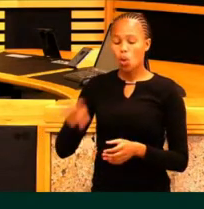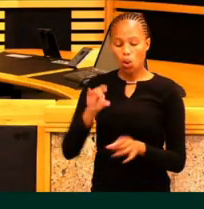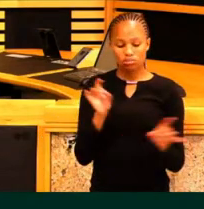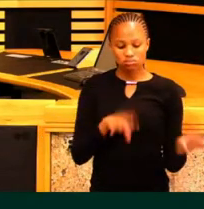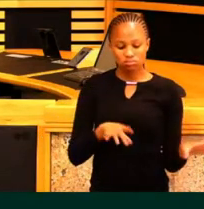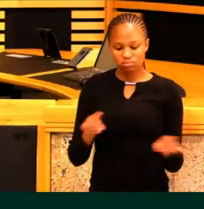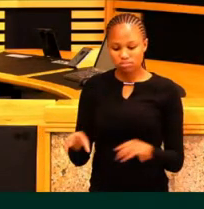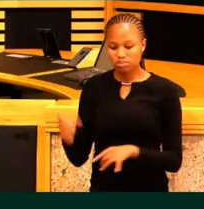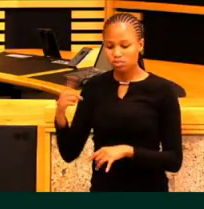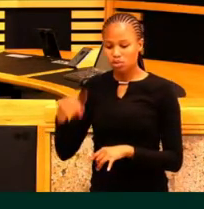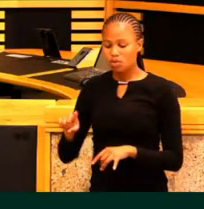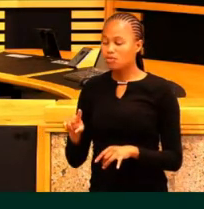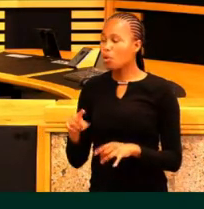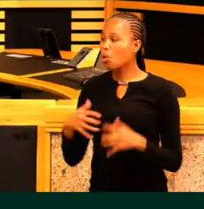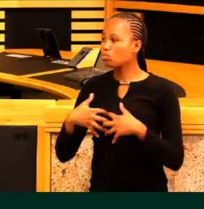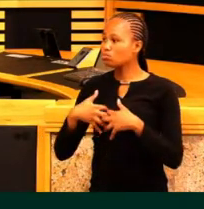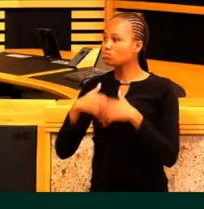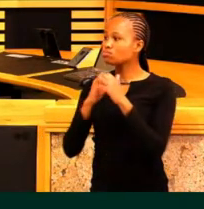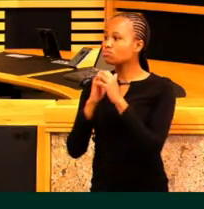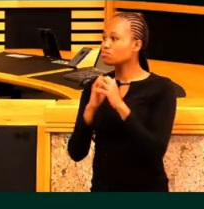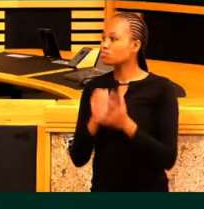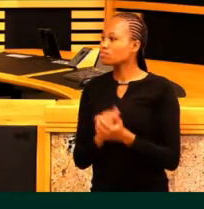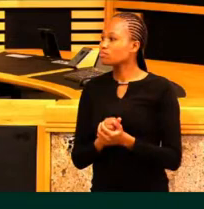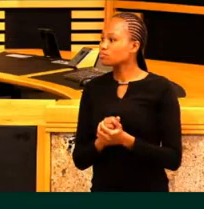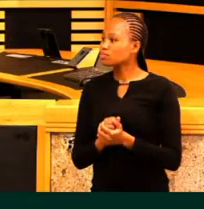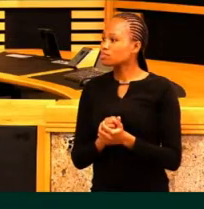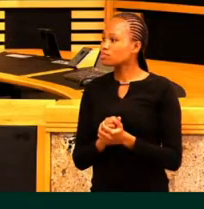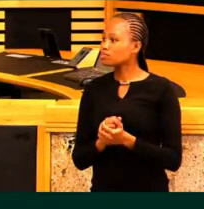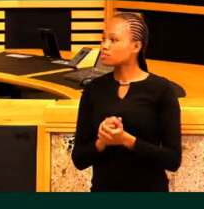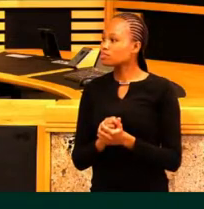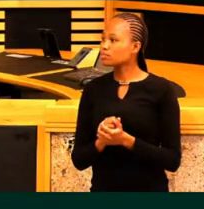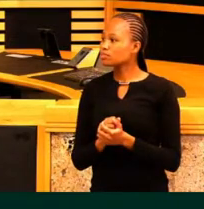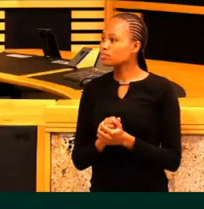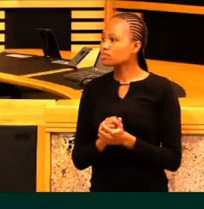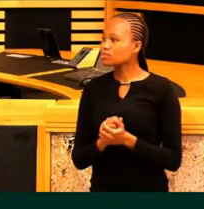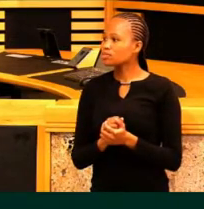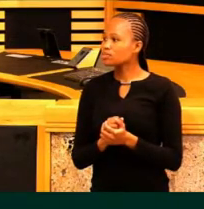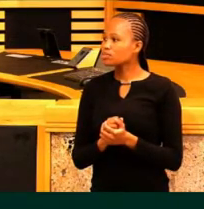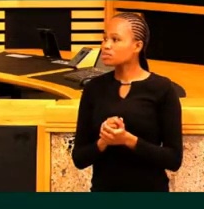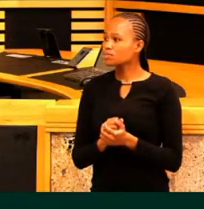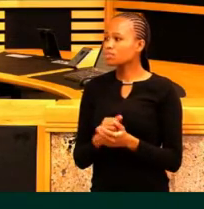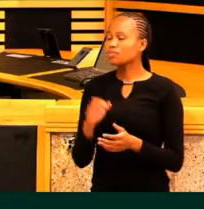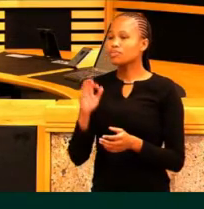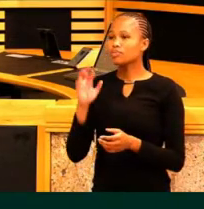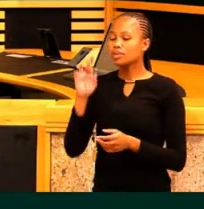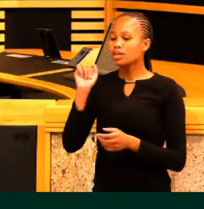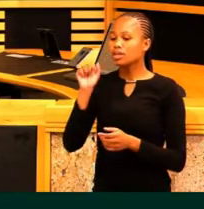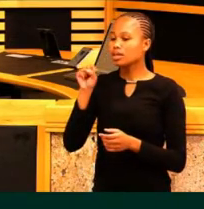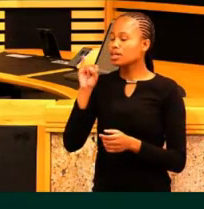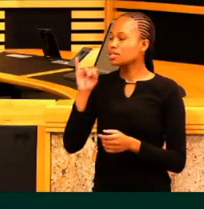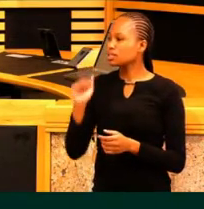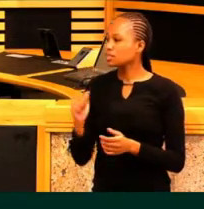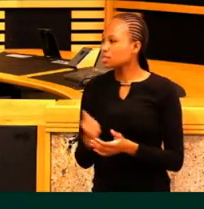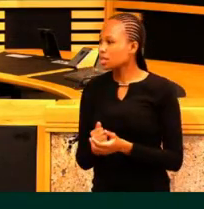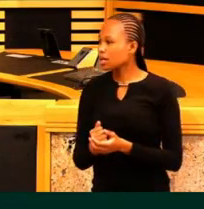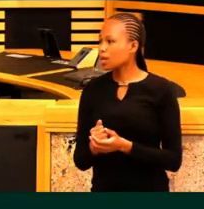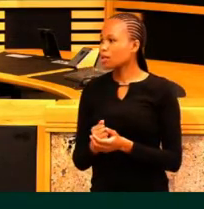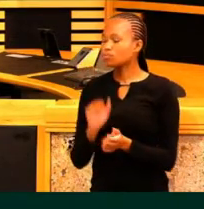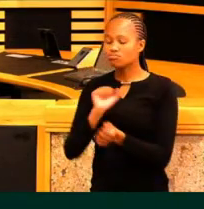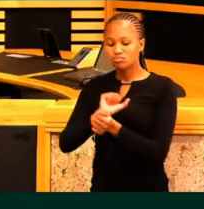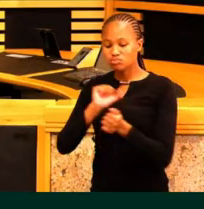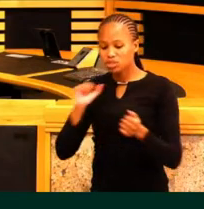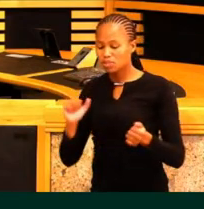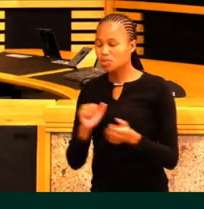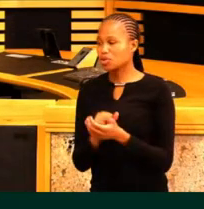a United non-sexist non-russia Democratic